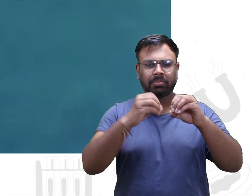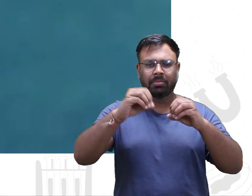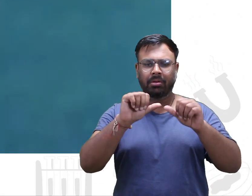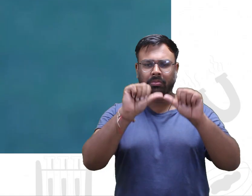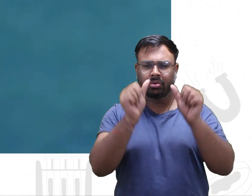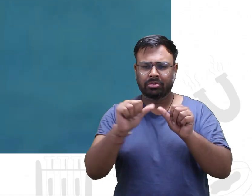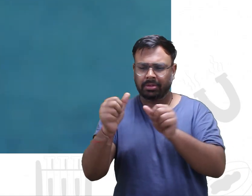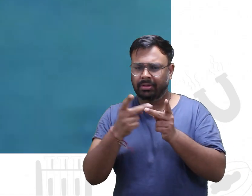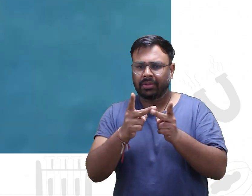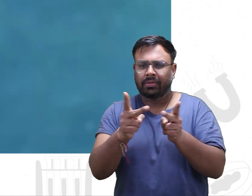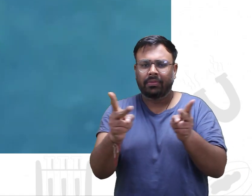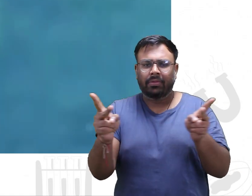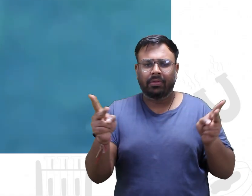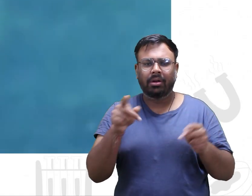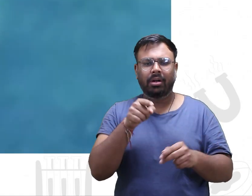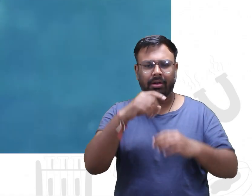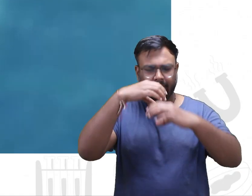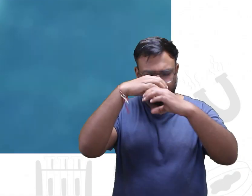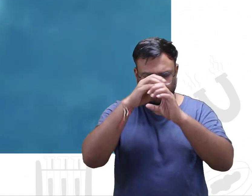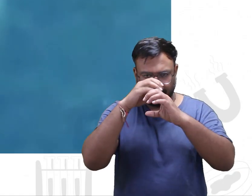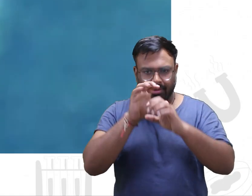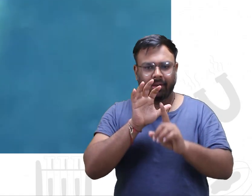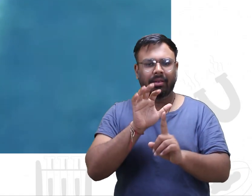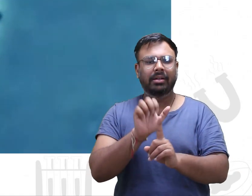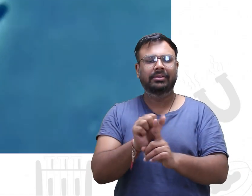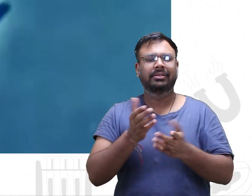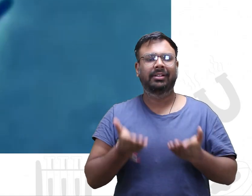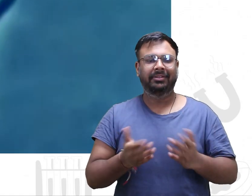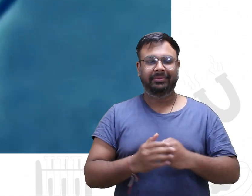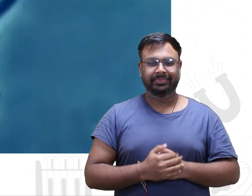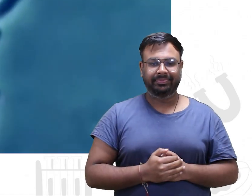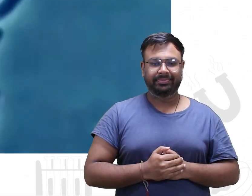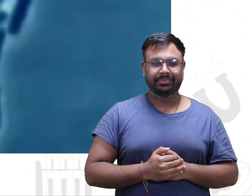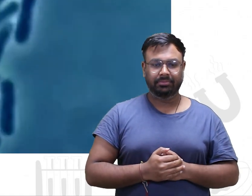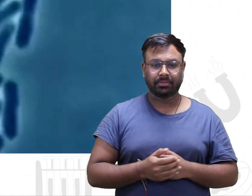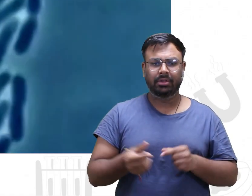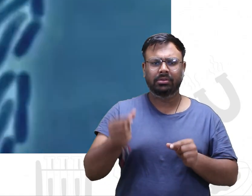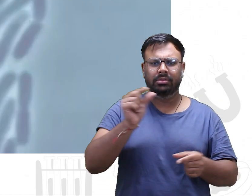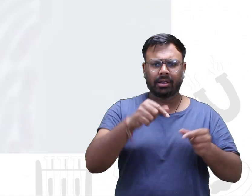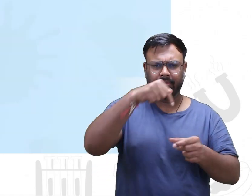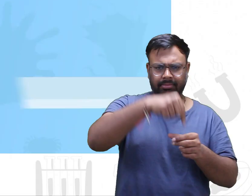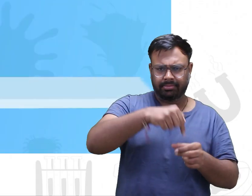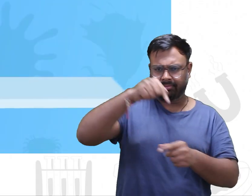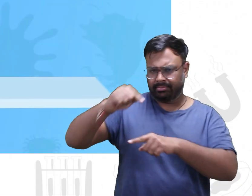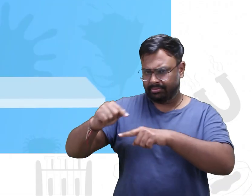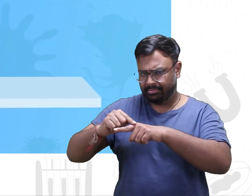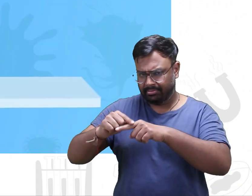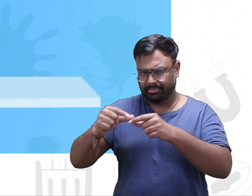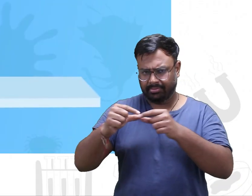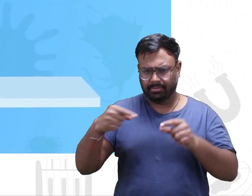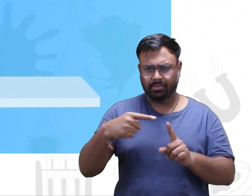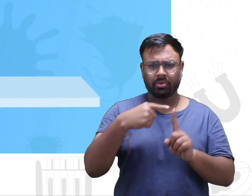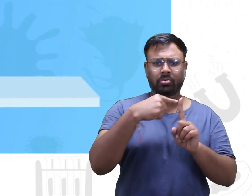morphology characterization such as cell shape, size, motility. For this, we use a light microscope. Then comes